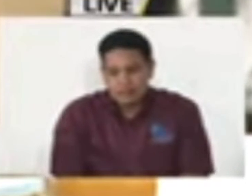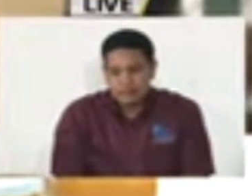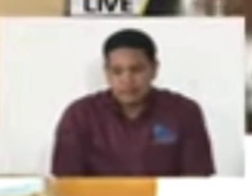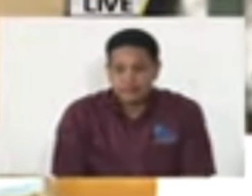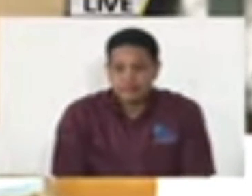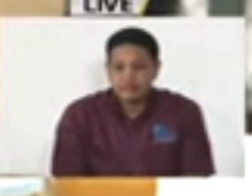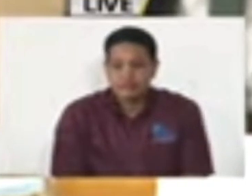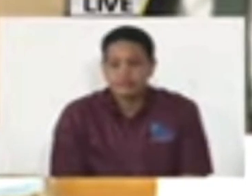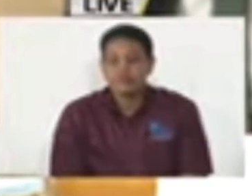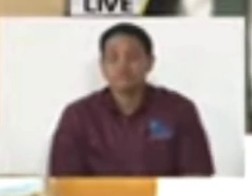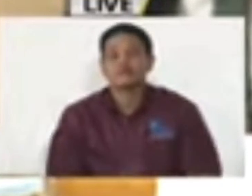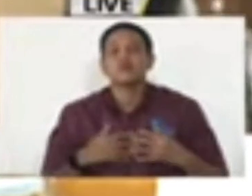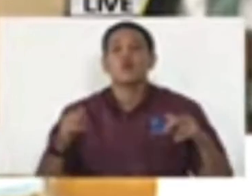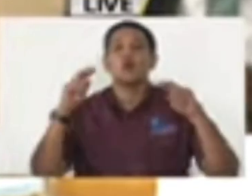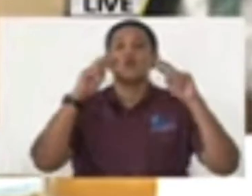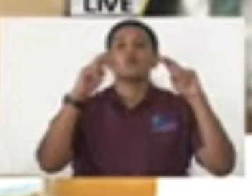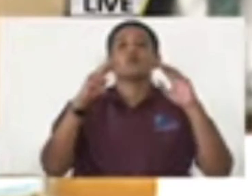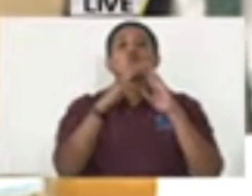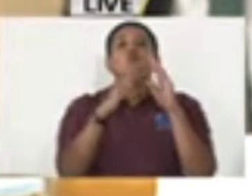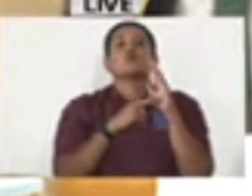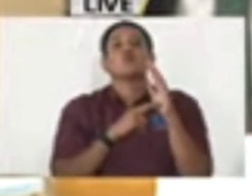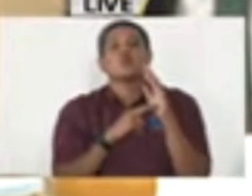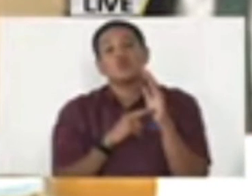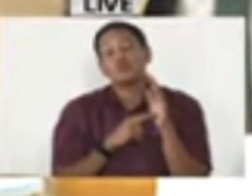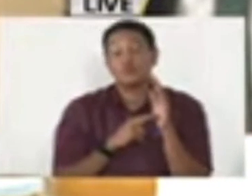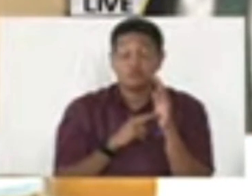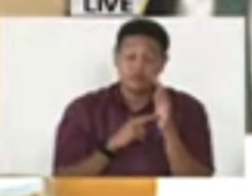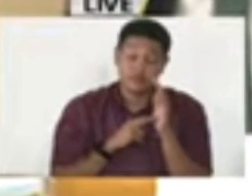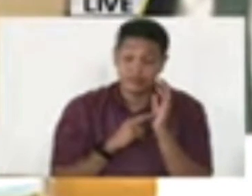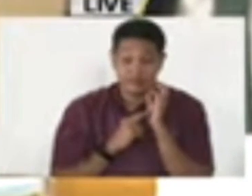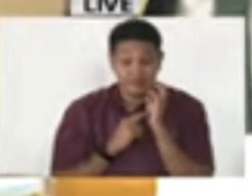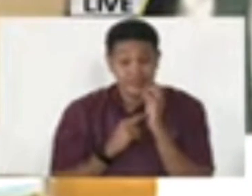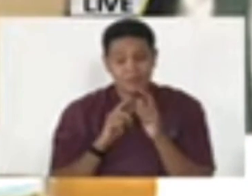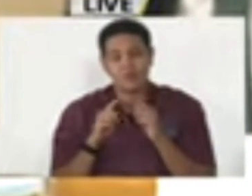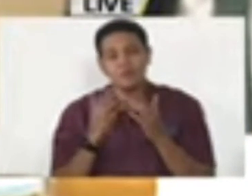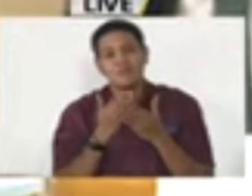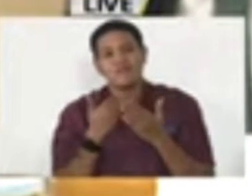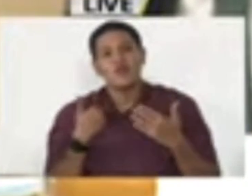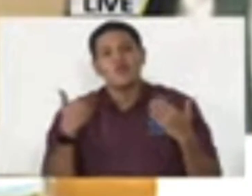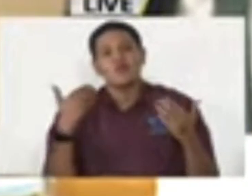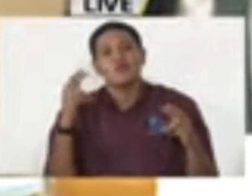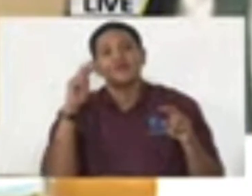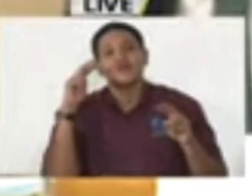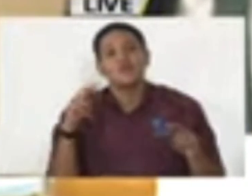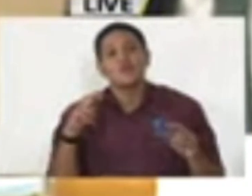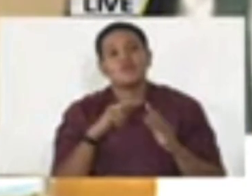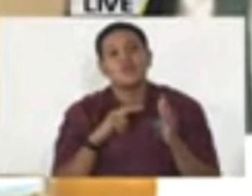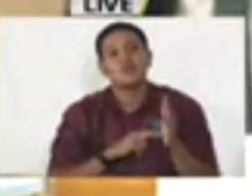Madam Speaker, I now turn to the measures. But before I do that, Madam Speaker,